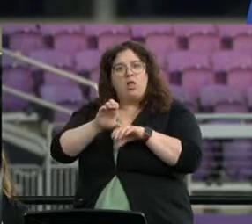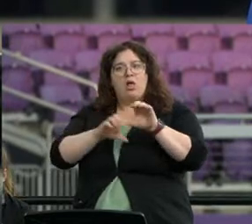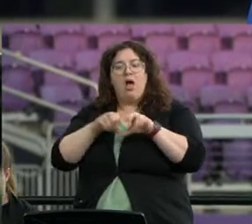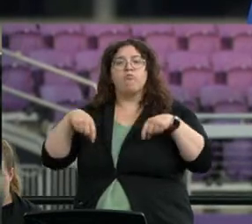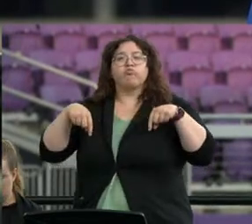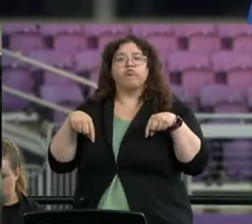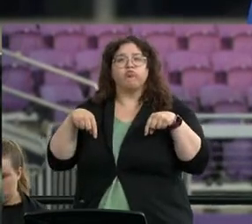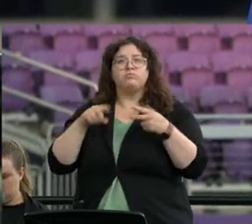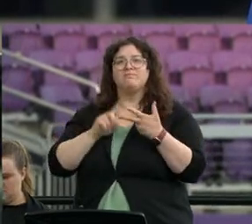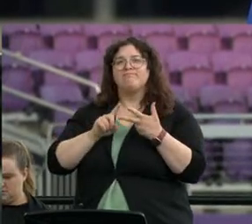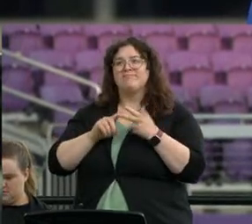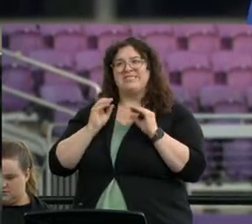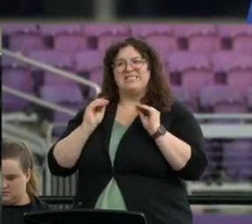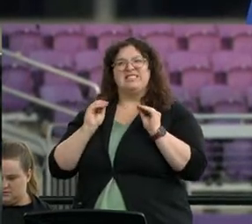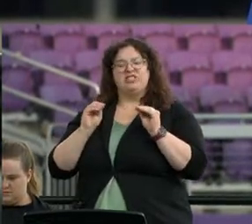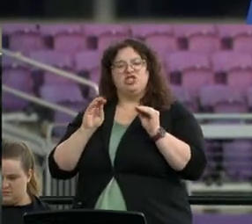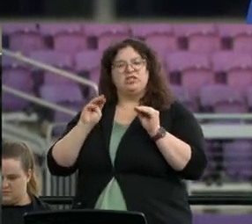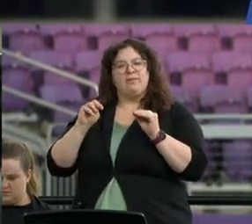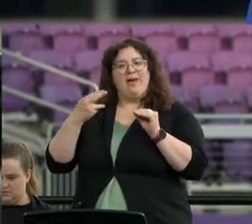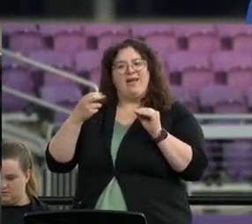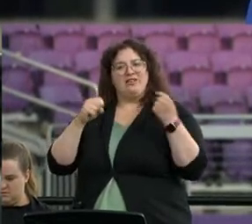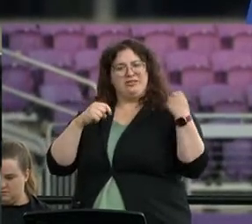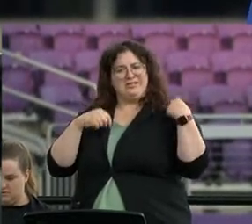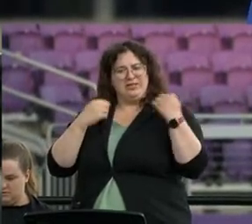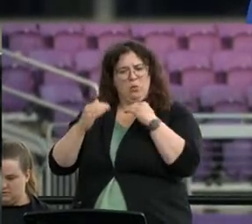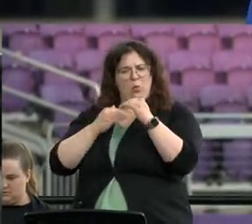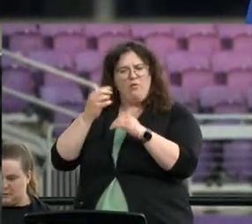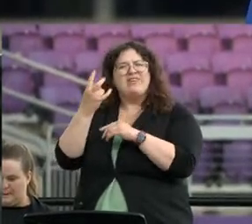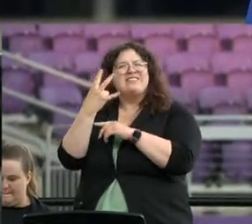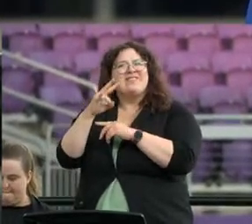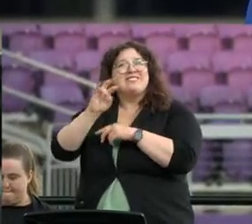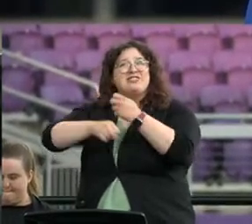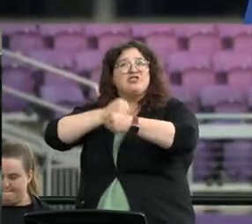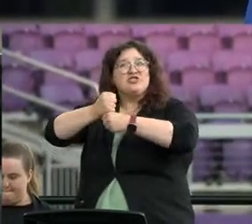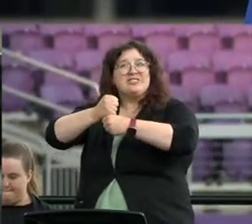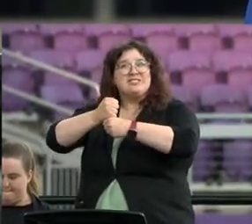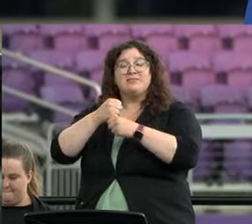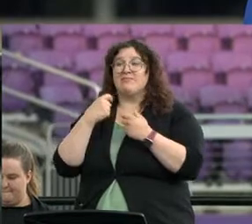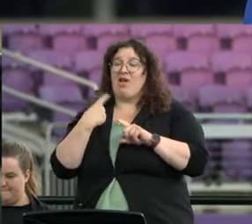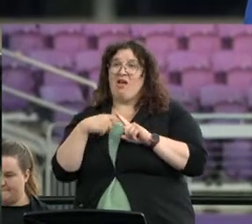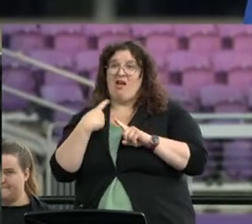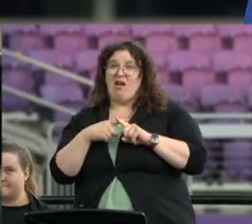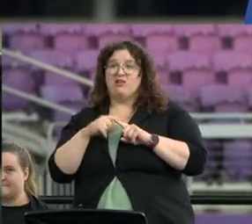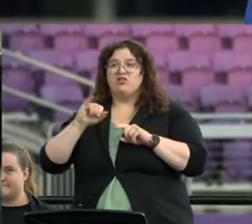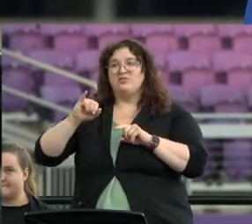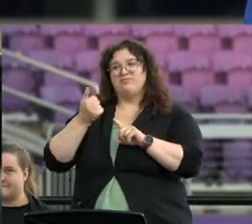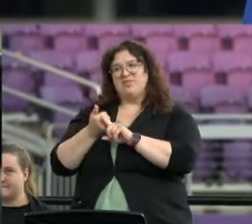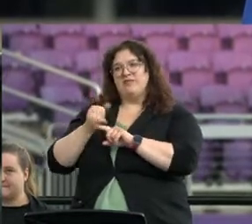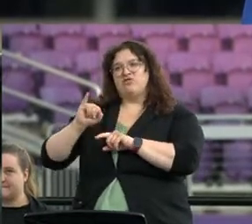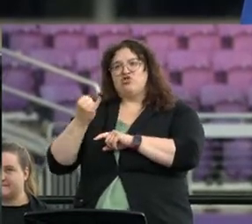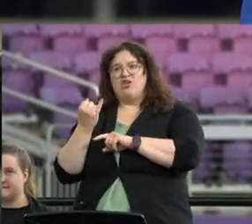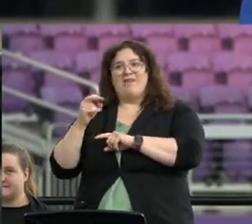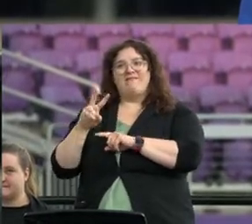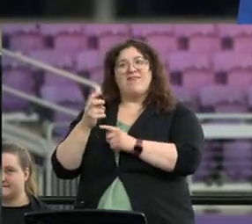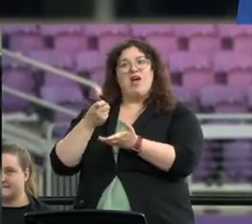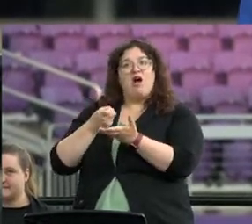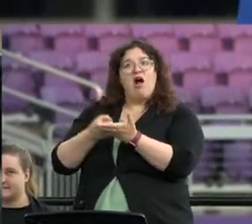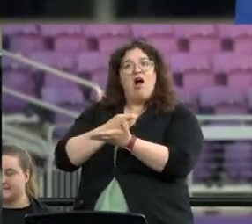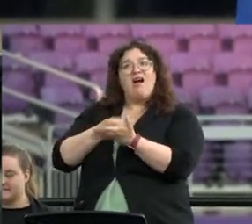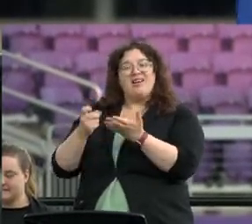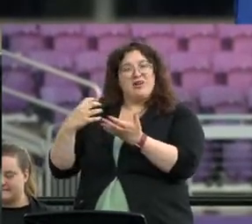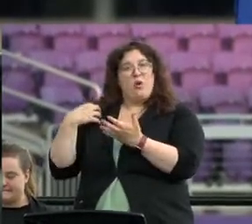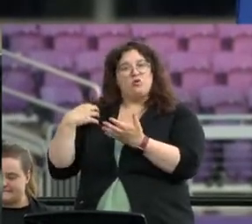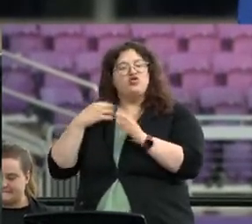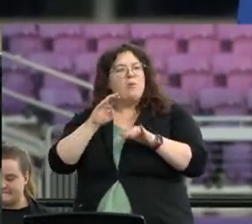been teaching at Minnetonka High School for more than 17 years, and was a JV hockey coach. Oh, it's